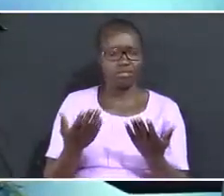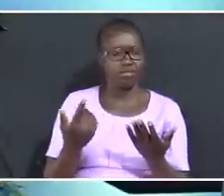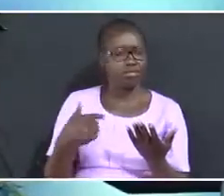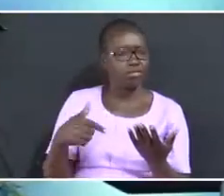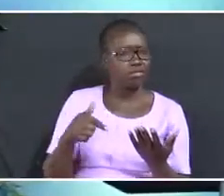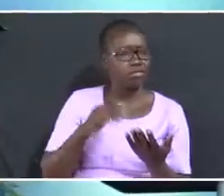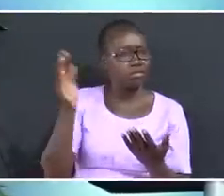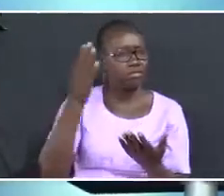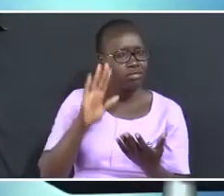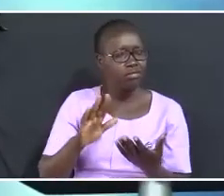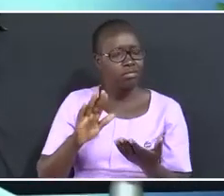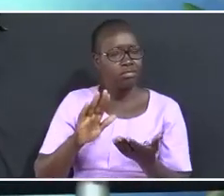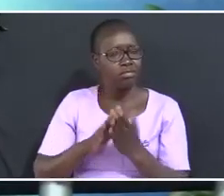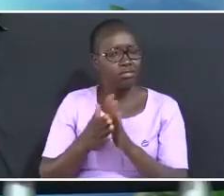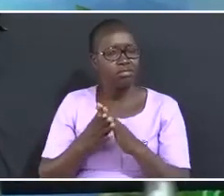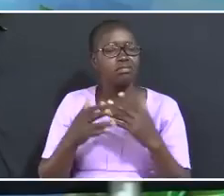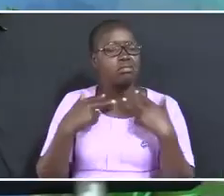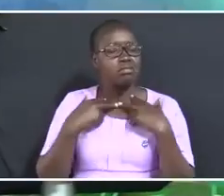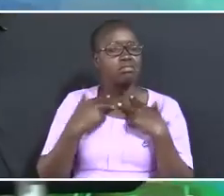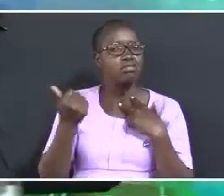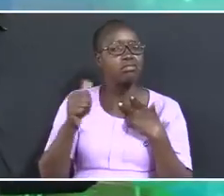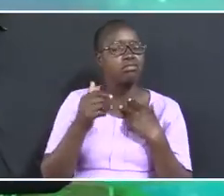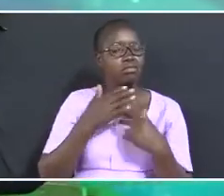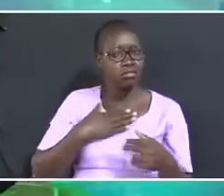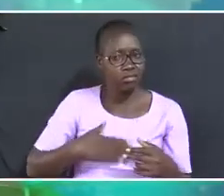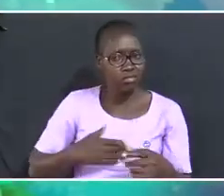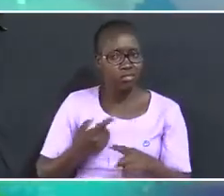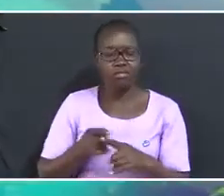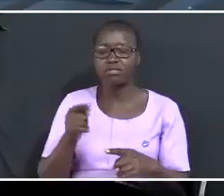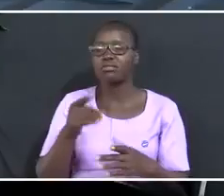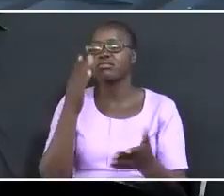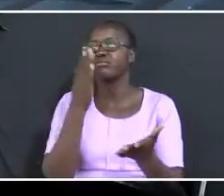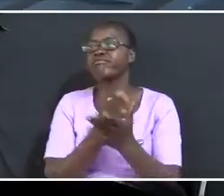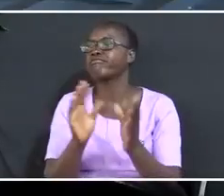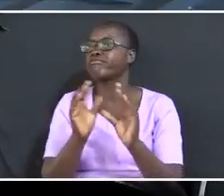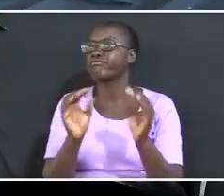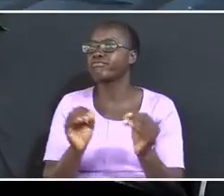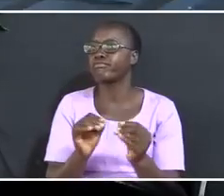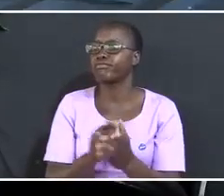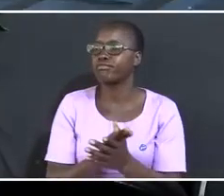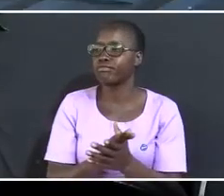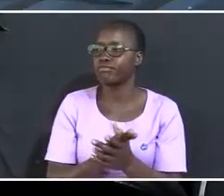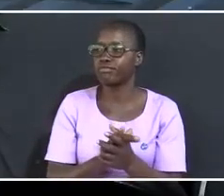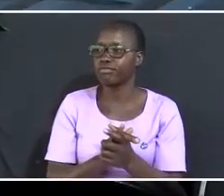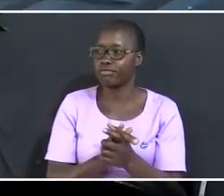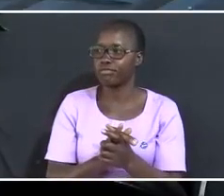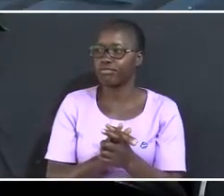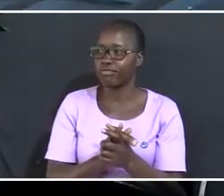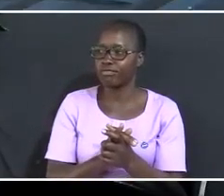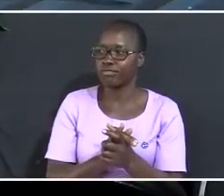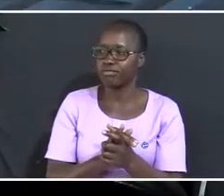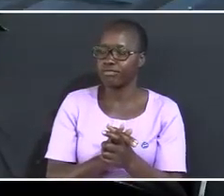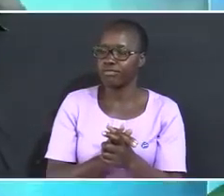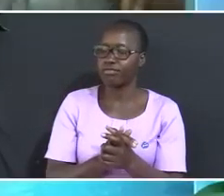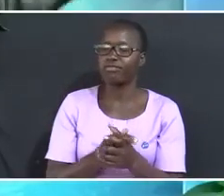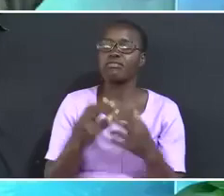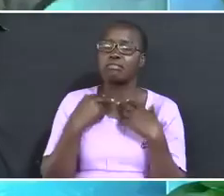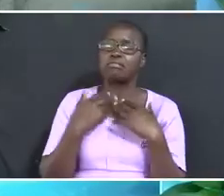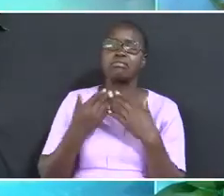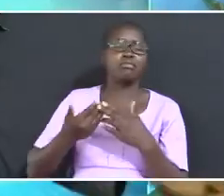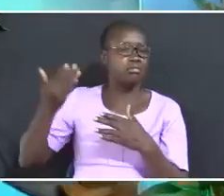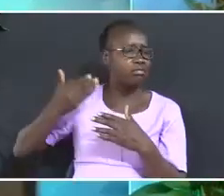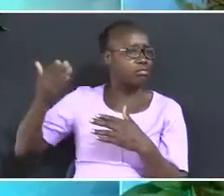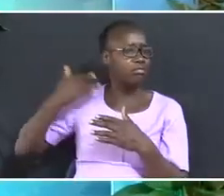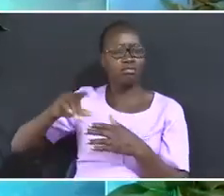we have never been slaves to anybody. But this was not true. Anyway, if you knew the history of Israel, they had been slaves